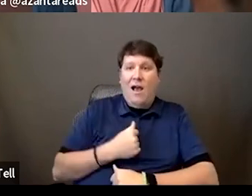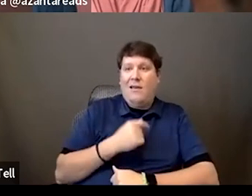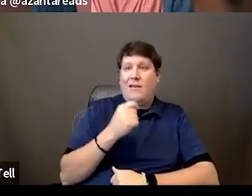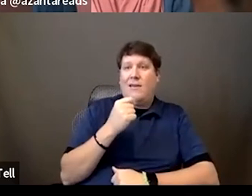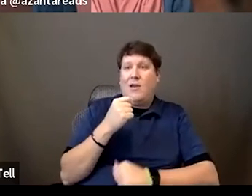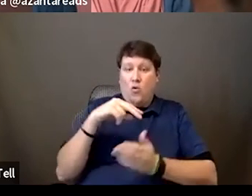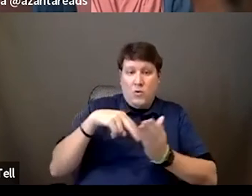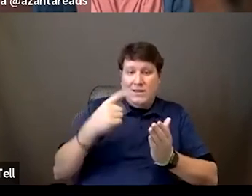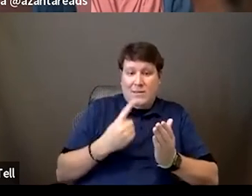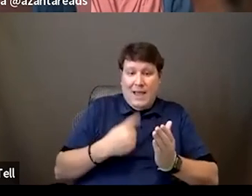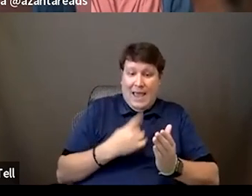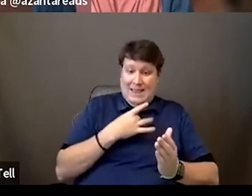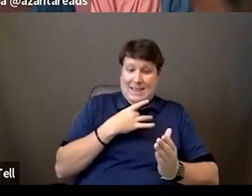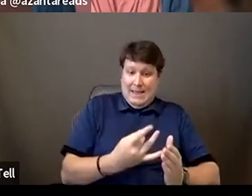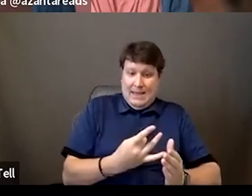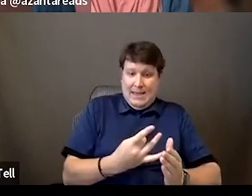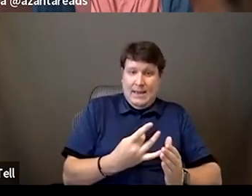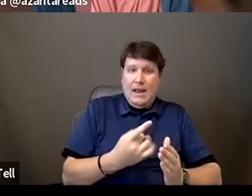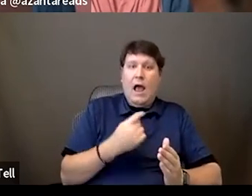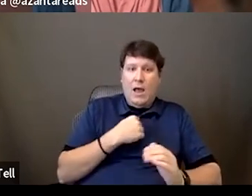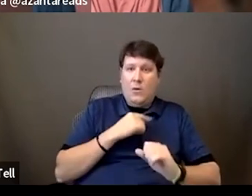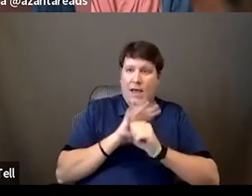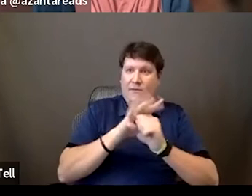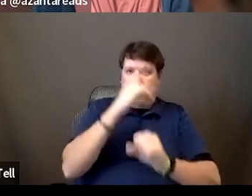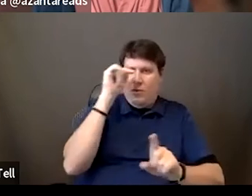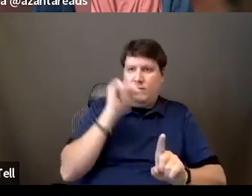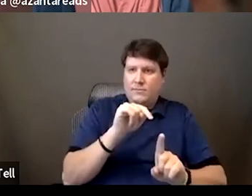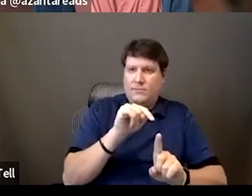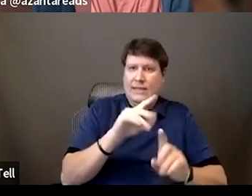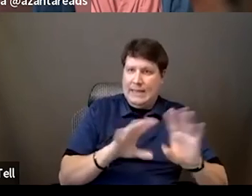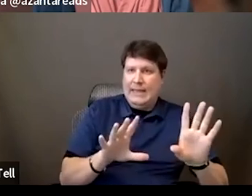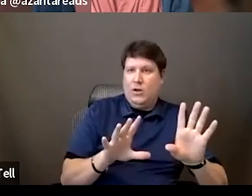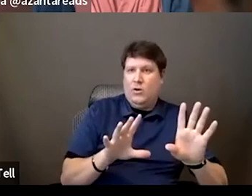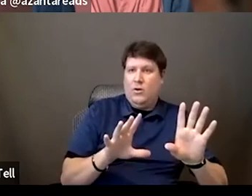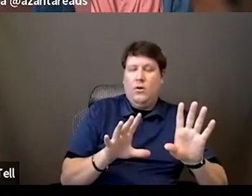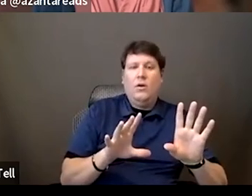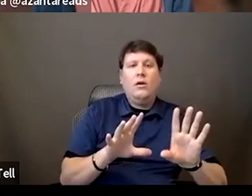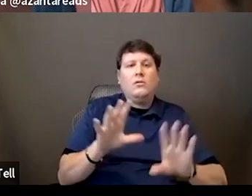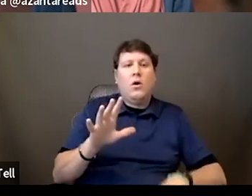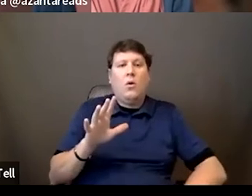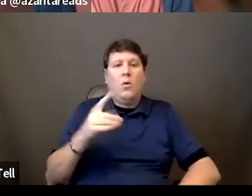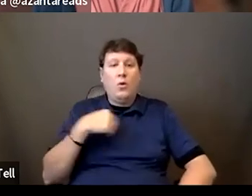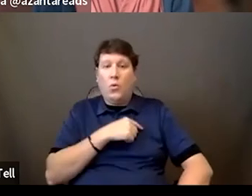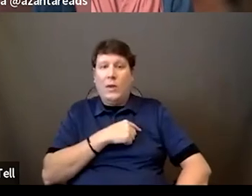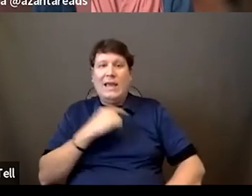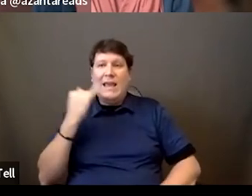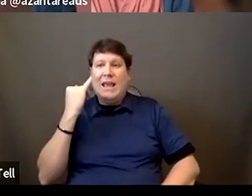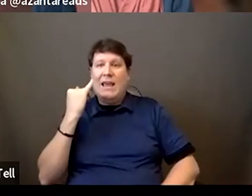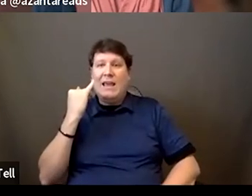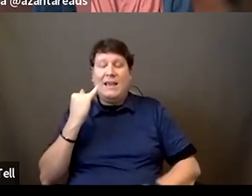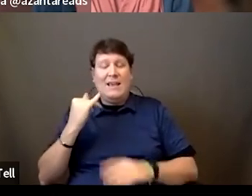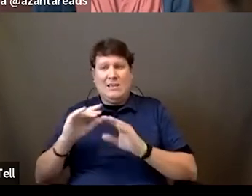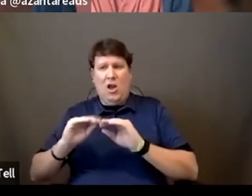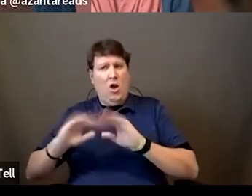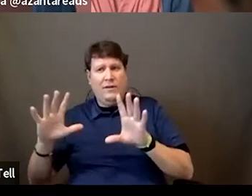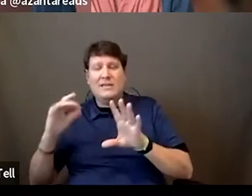passionately advocate for it and it's clear. Like you, as book talkers amongst ourselves, we can tell when a book talker has their